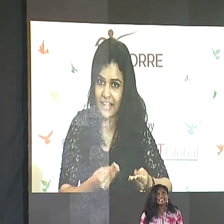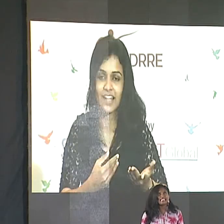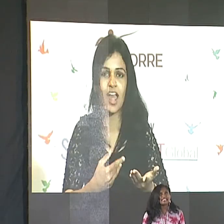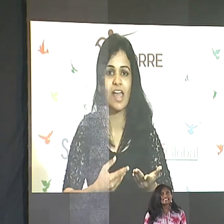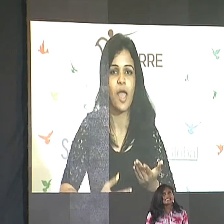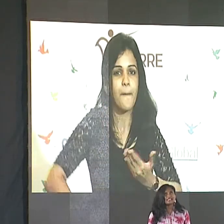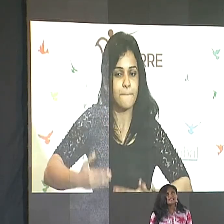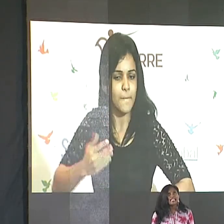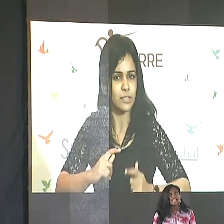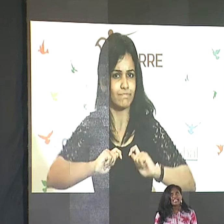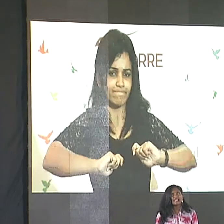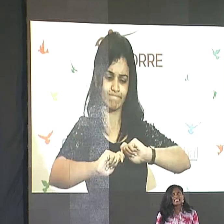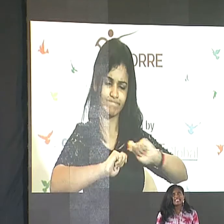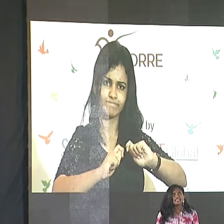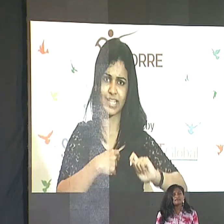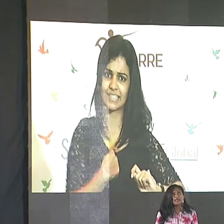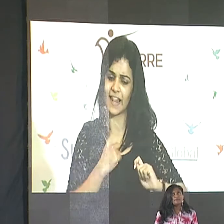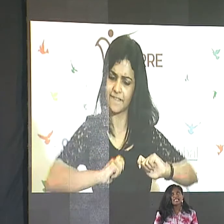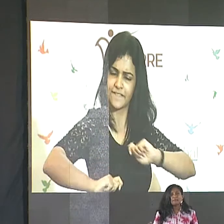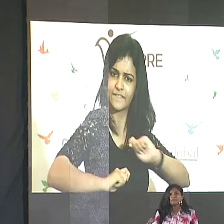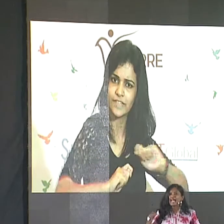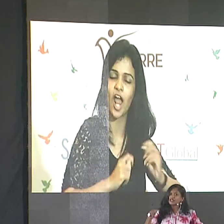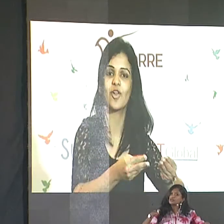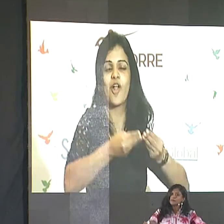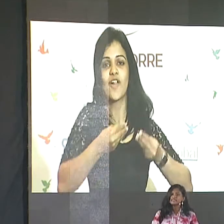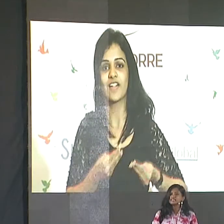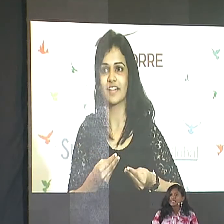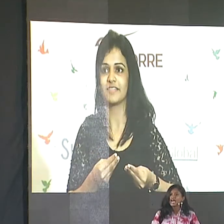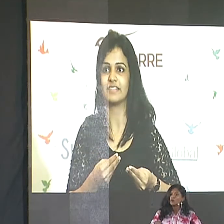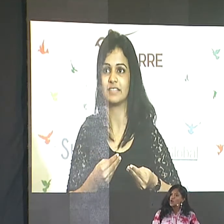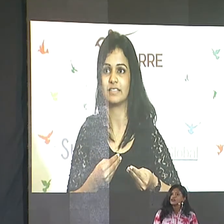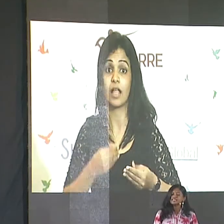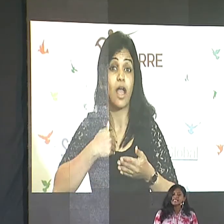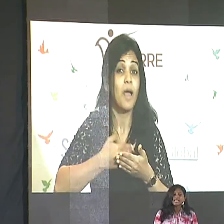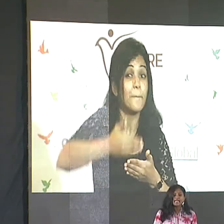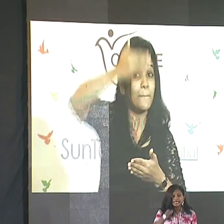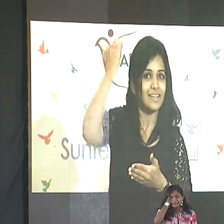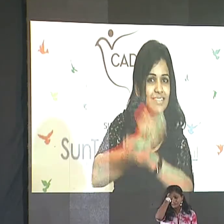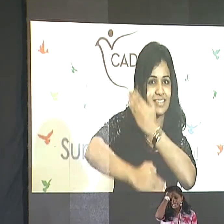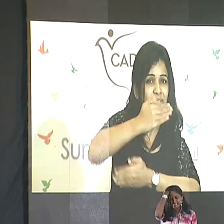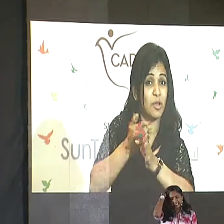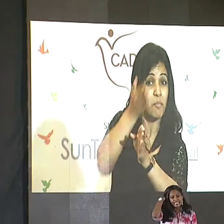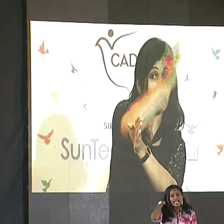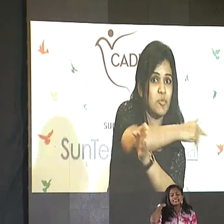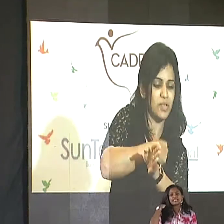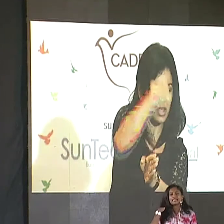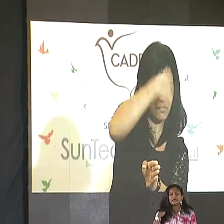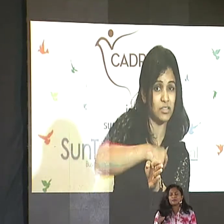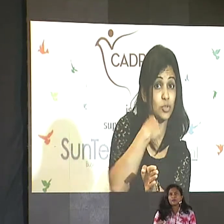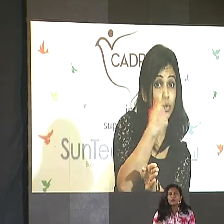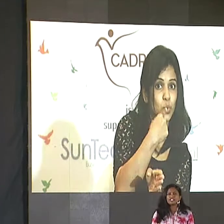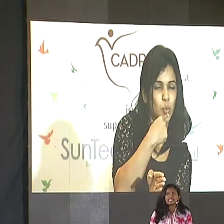than anything else, I think it made me come back to the person that I was. Secondly, I